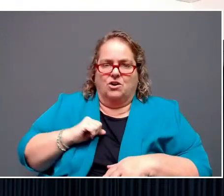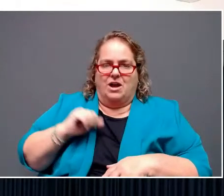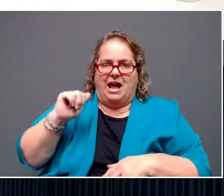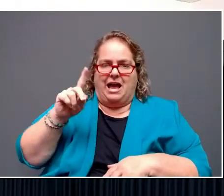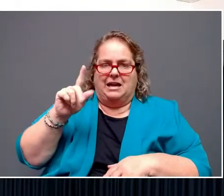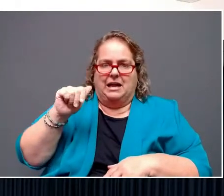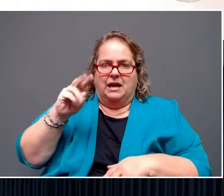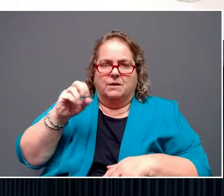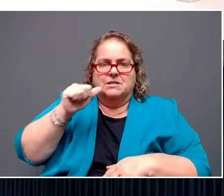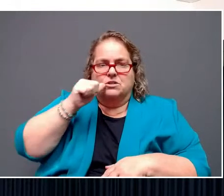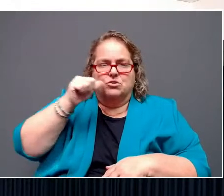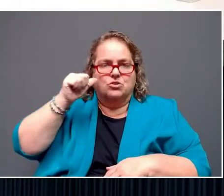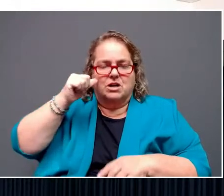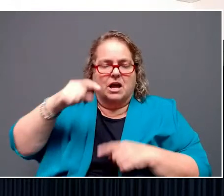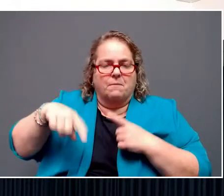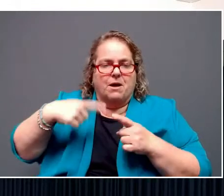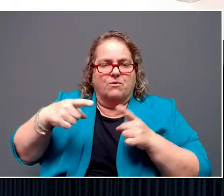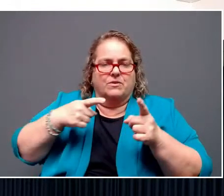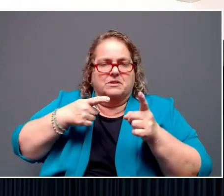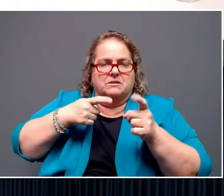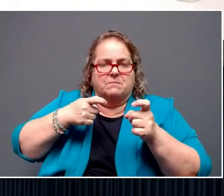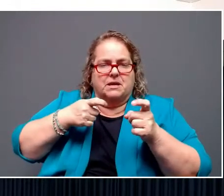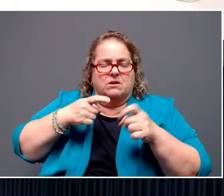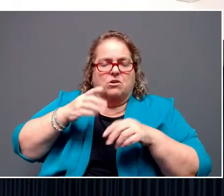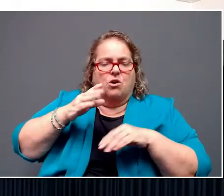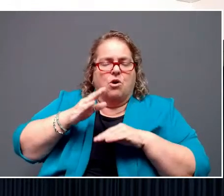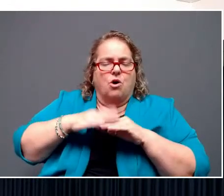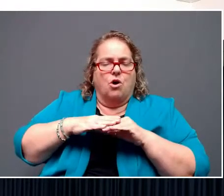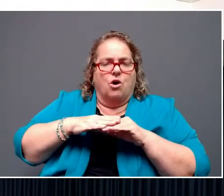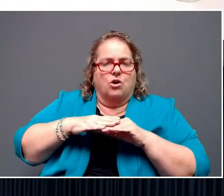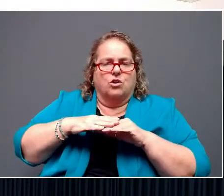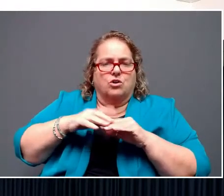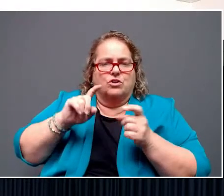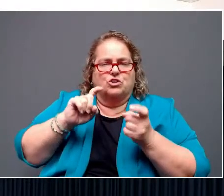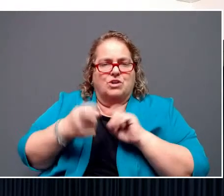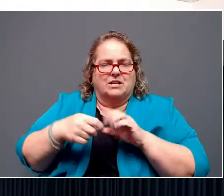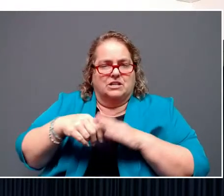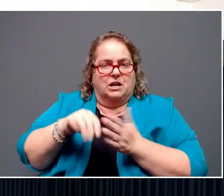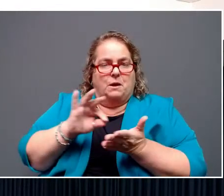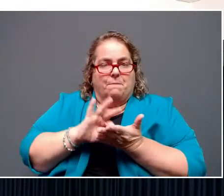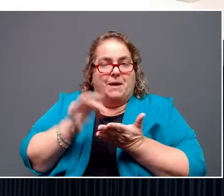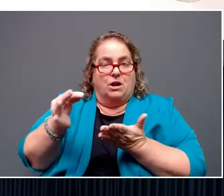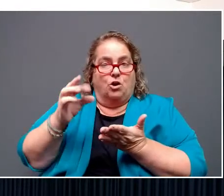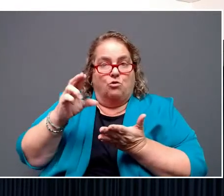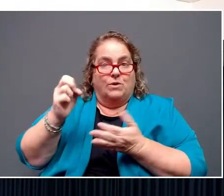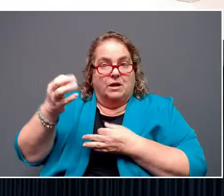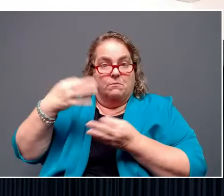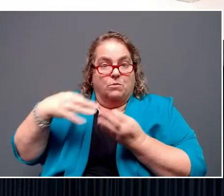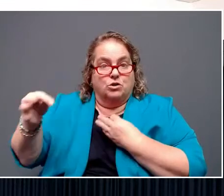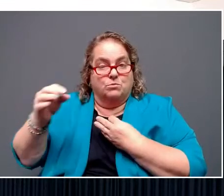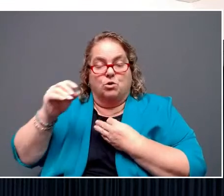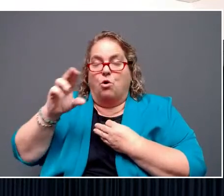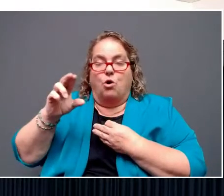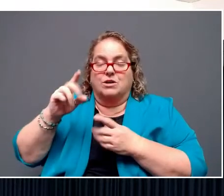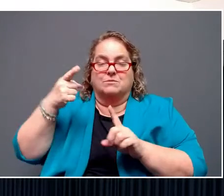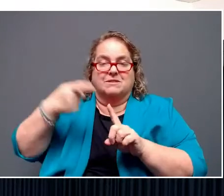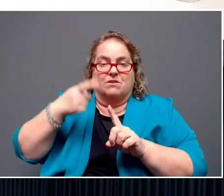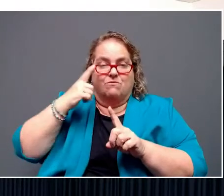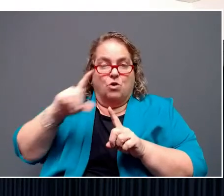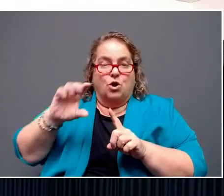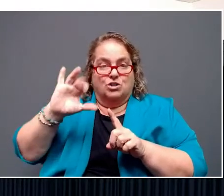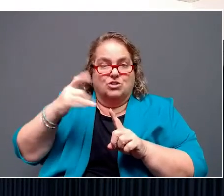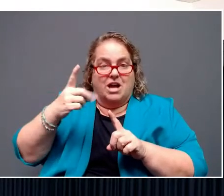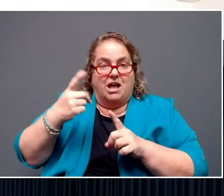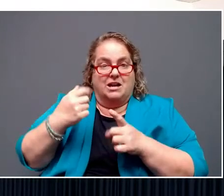the speed on the change in Medicare reimbursement specifically for child advocacy